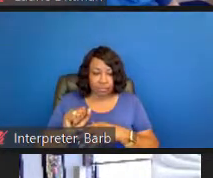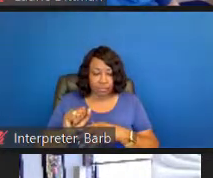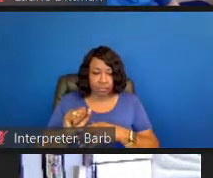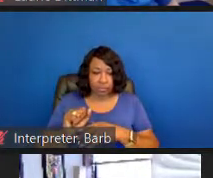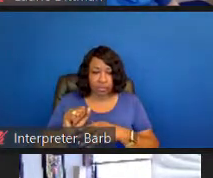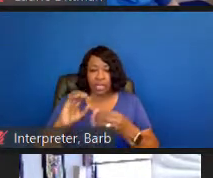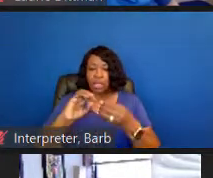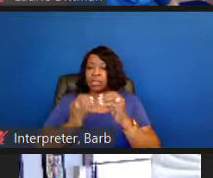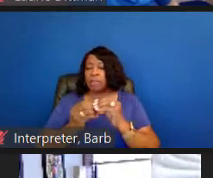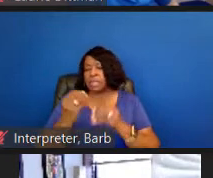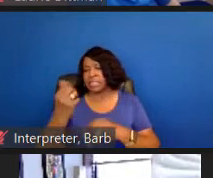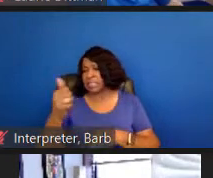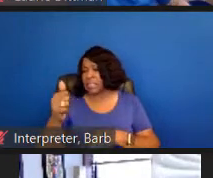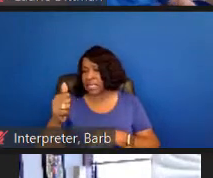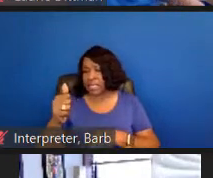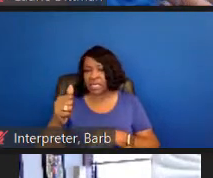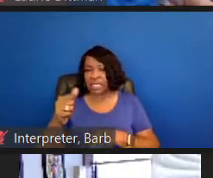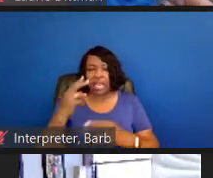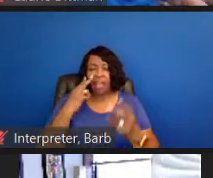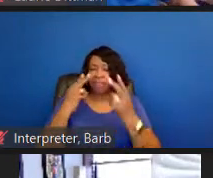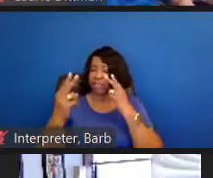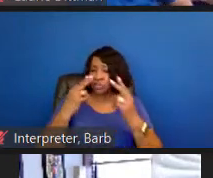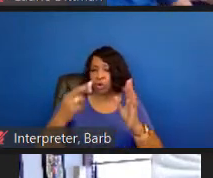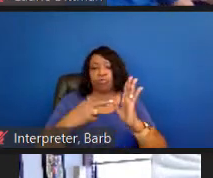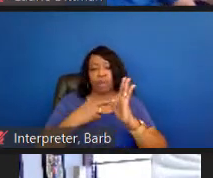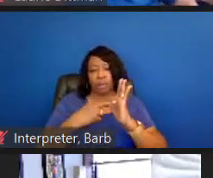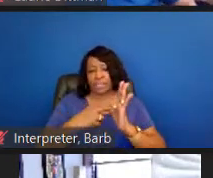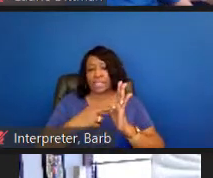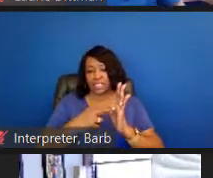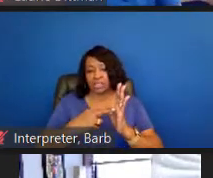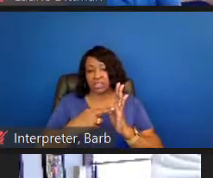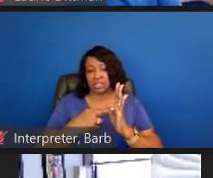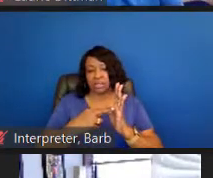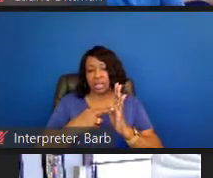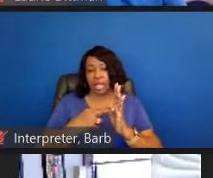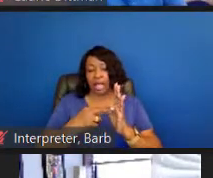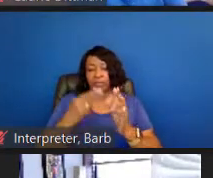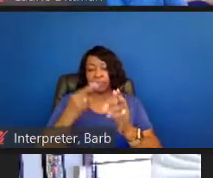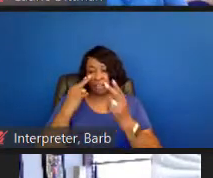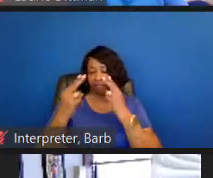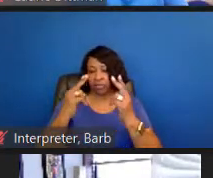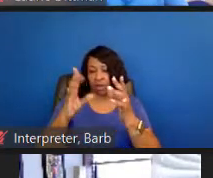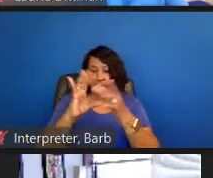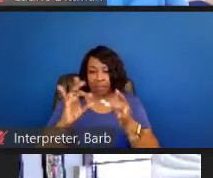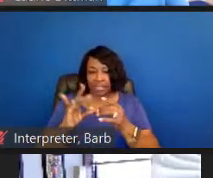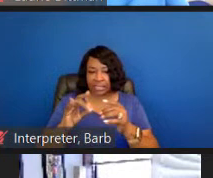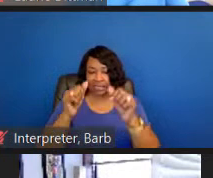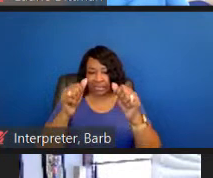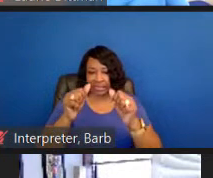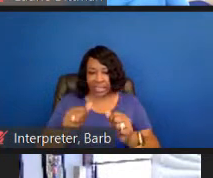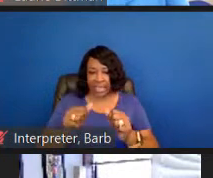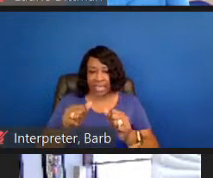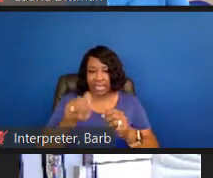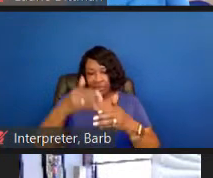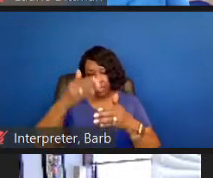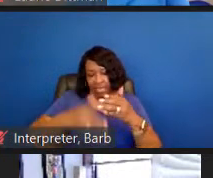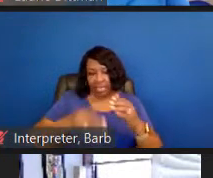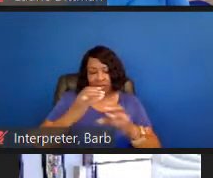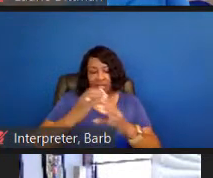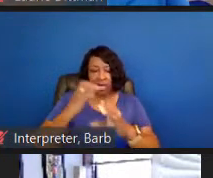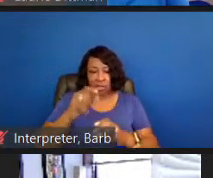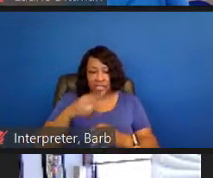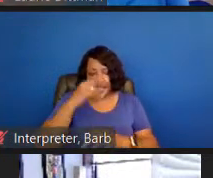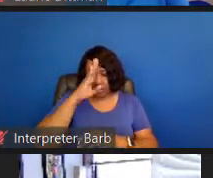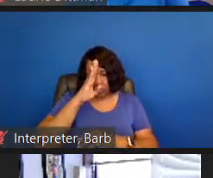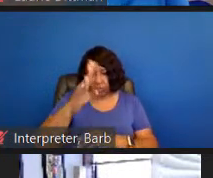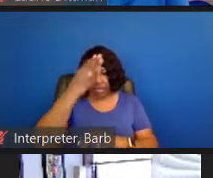Slide 10 is just a visual representation of the visual message sign at the end of the car. You'll see directly in front, it's